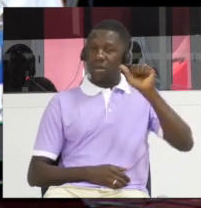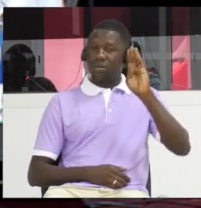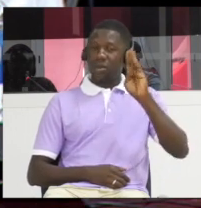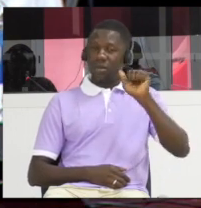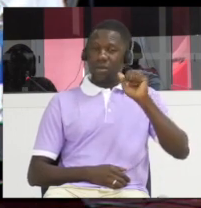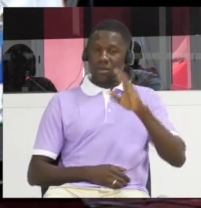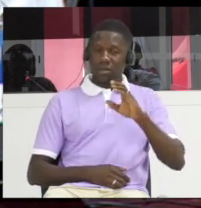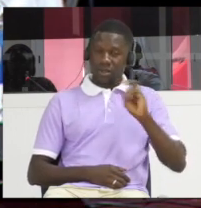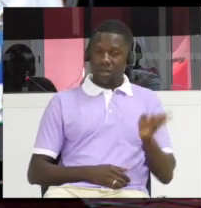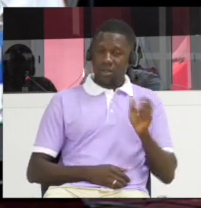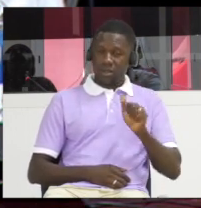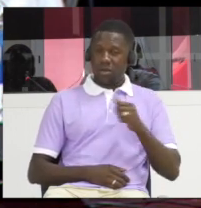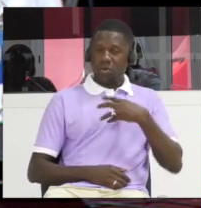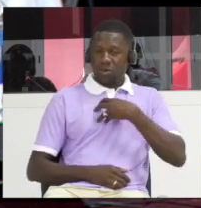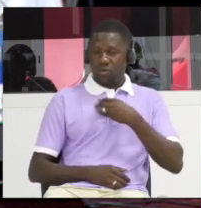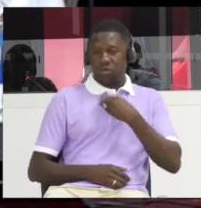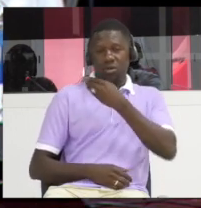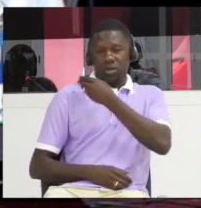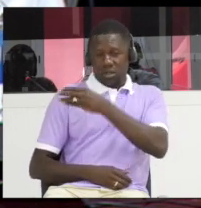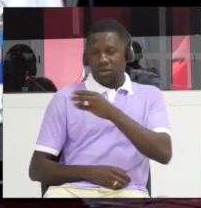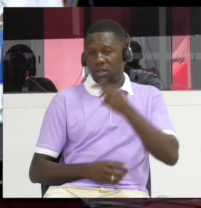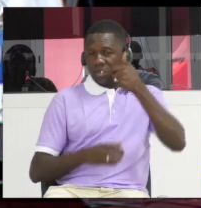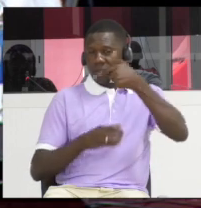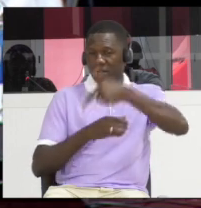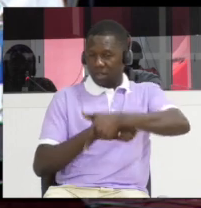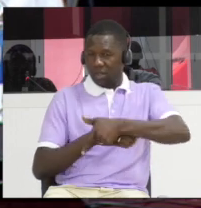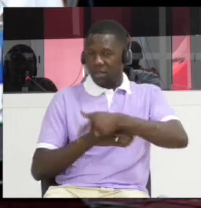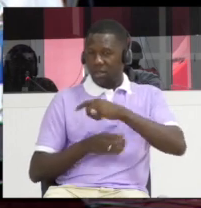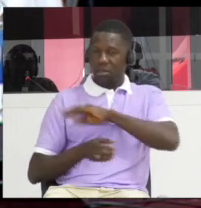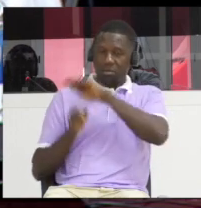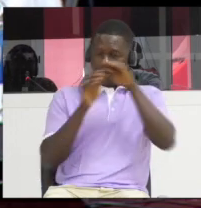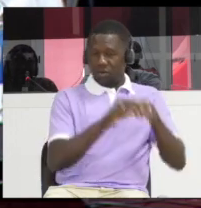General Abacha wanted him out of Nigeria, and Gambia was